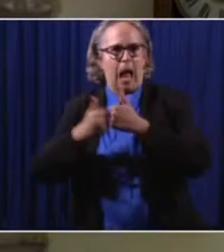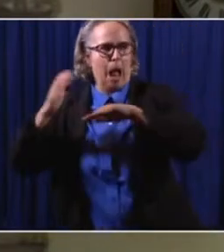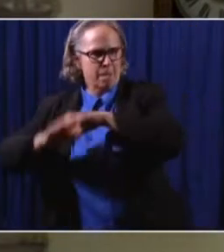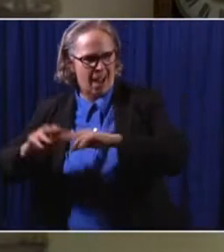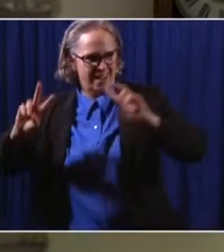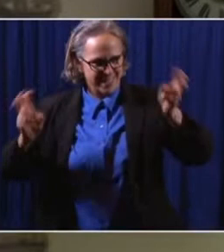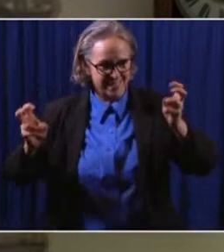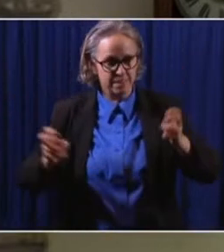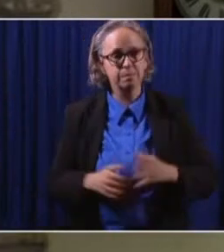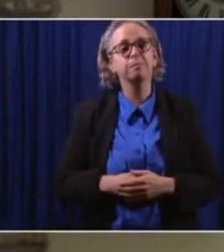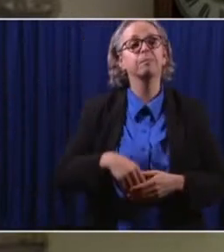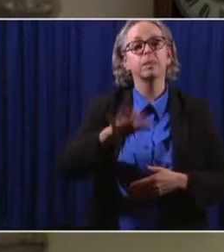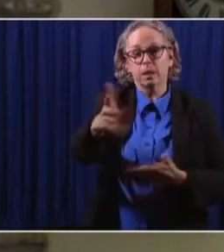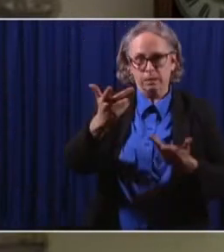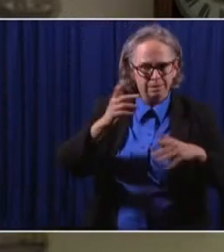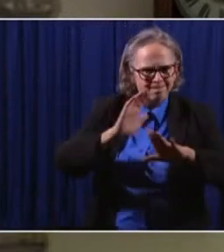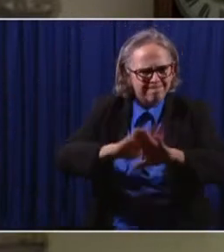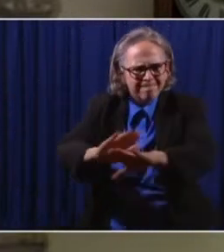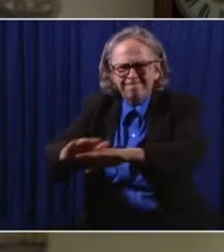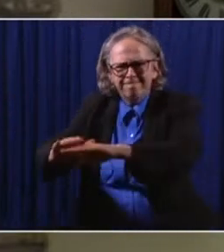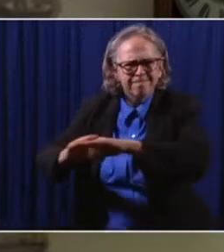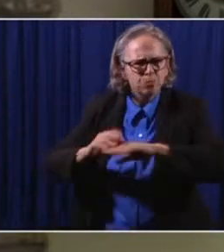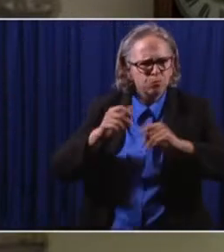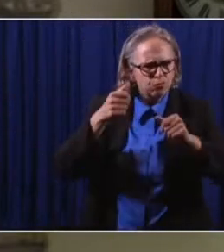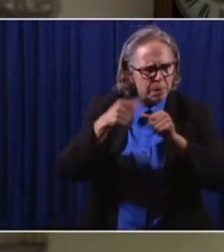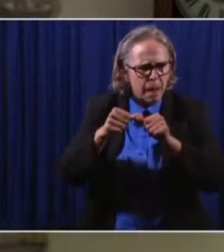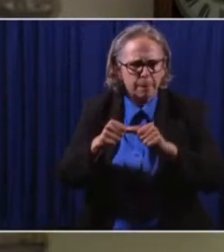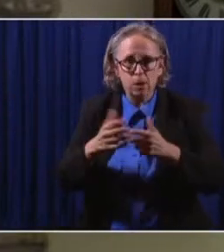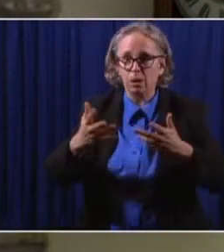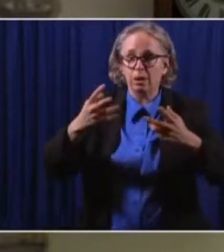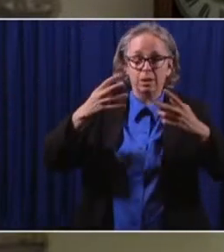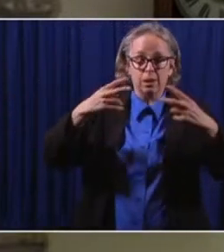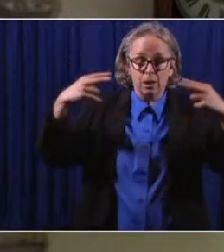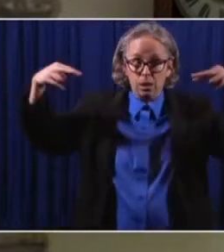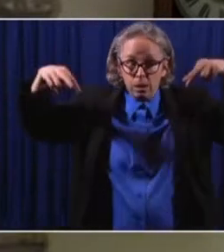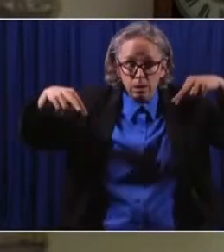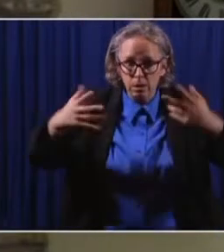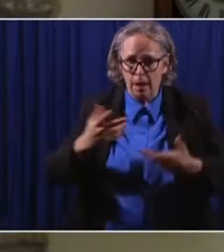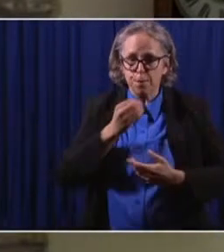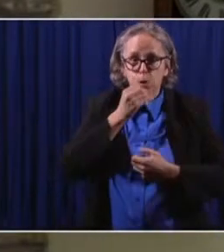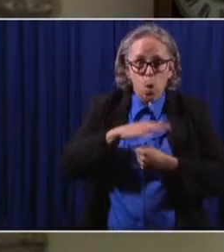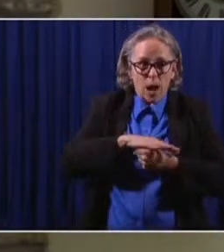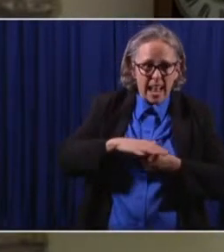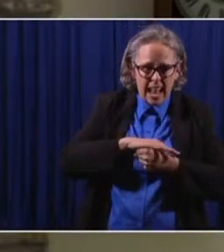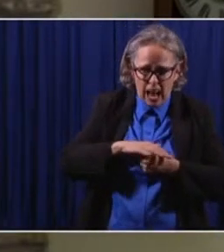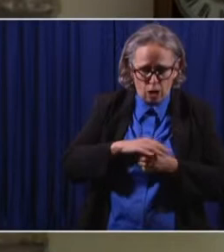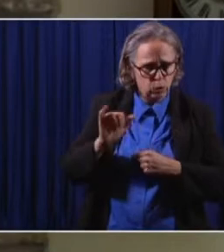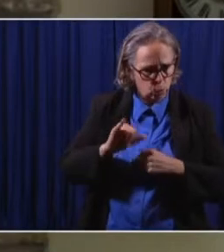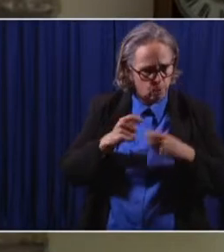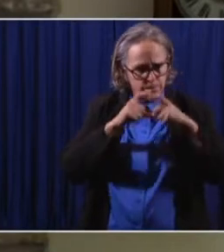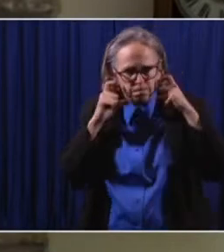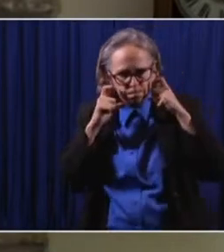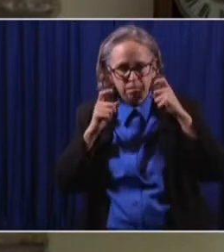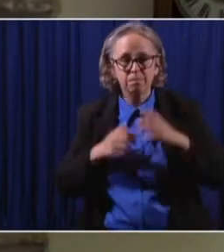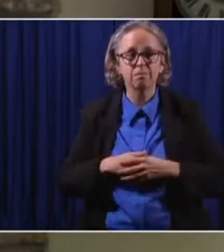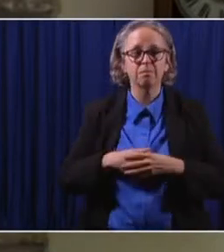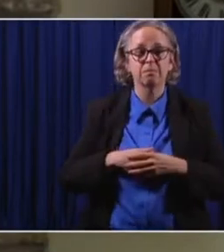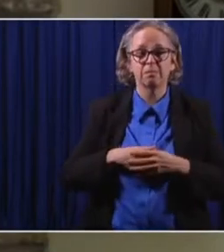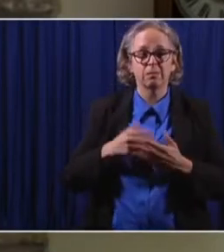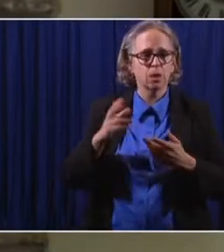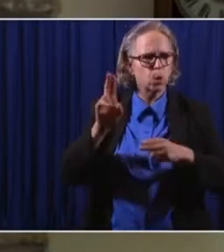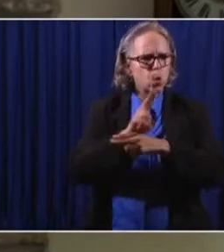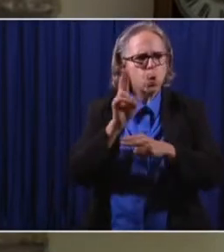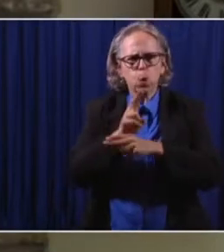and the concession areas. During games, schools used the scoreboard and made numerous announcements to remind fans about